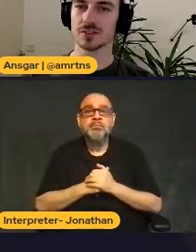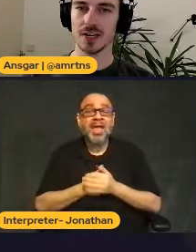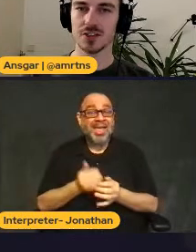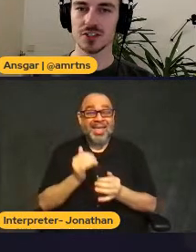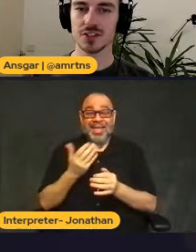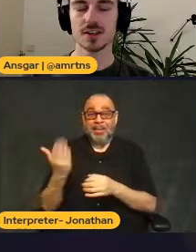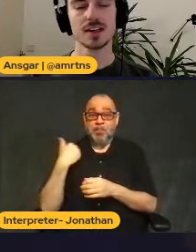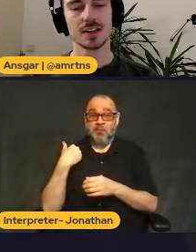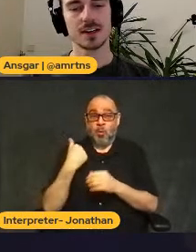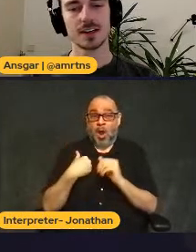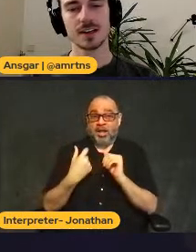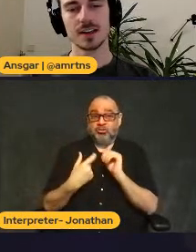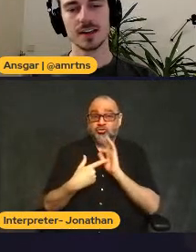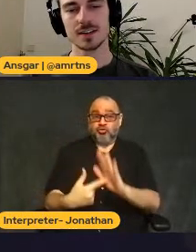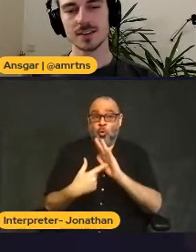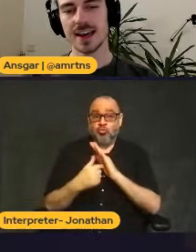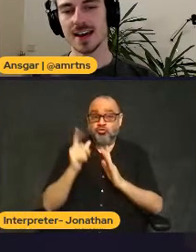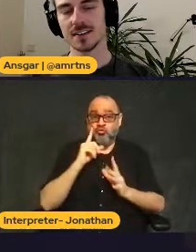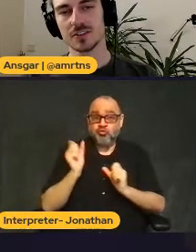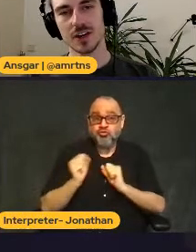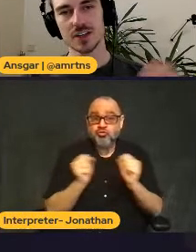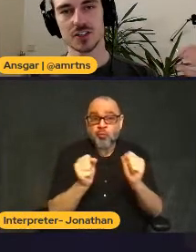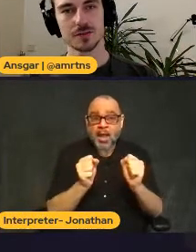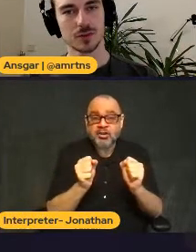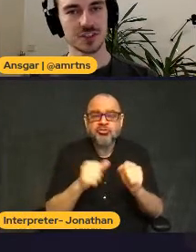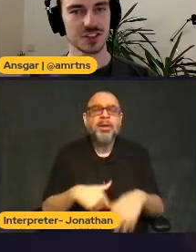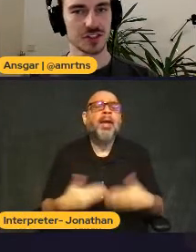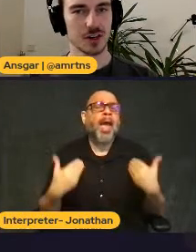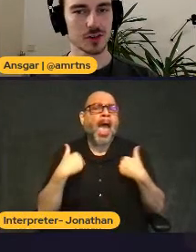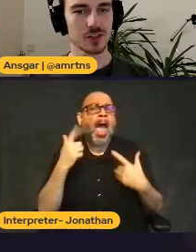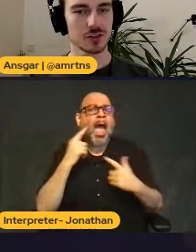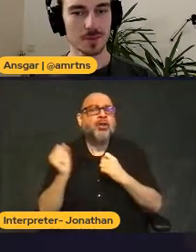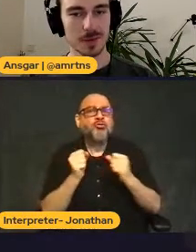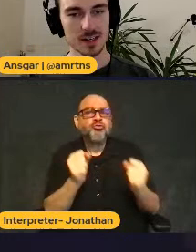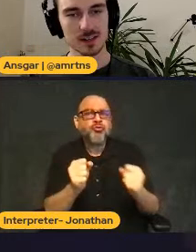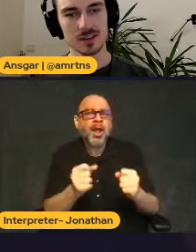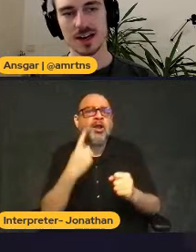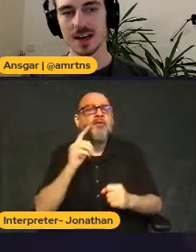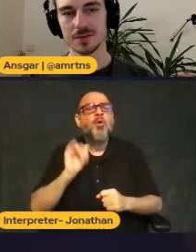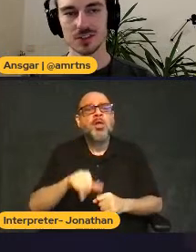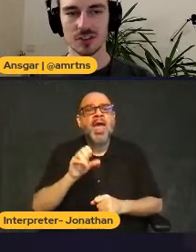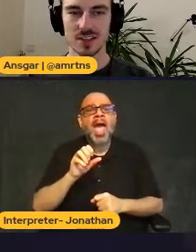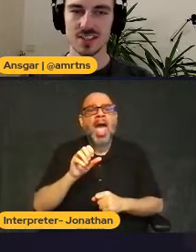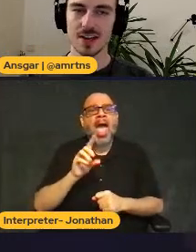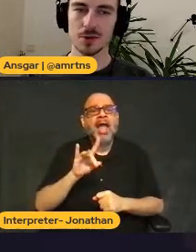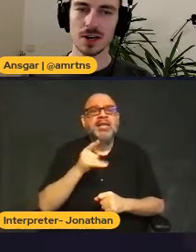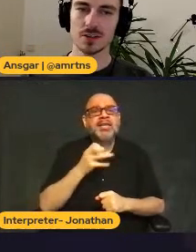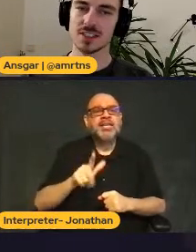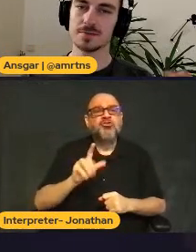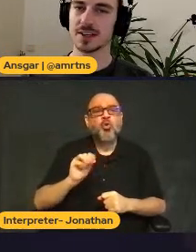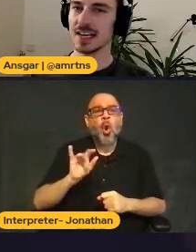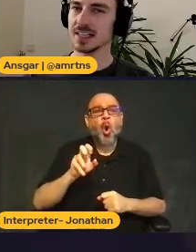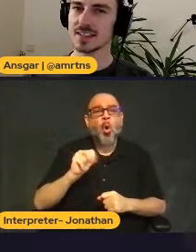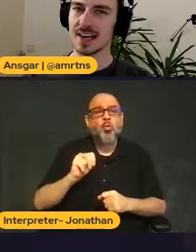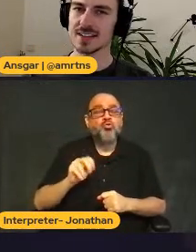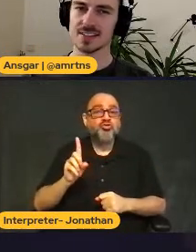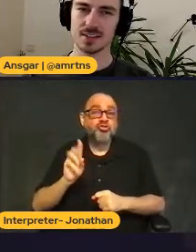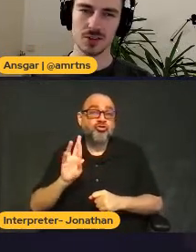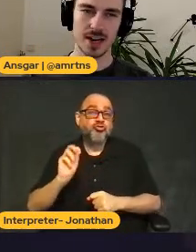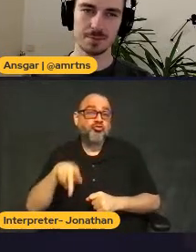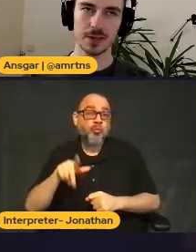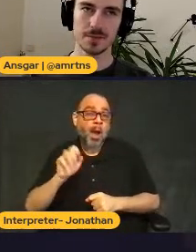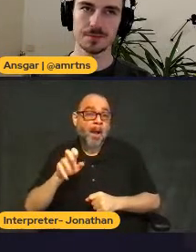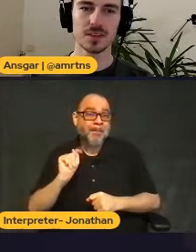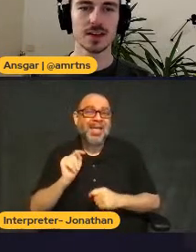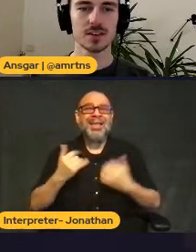you the strategies, it had a strategy for DigitalOcean Droplet, So this time around, something else has